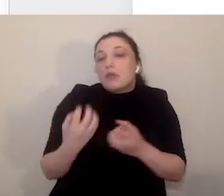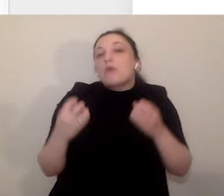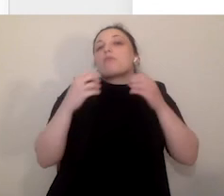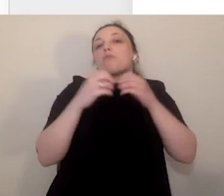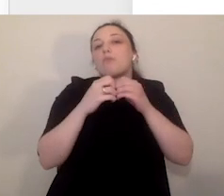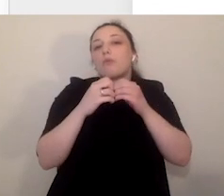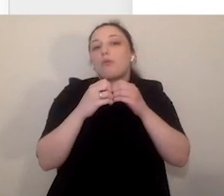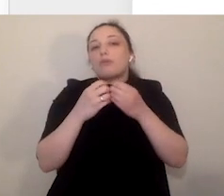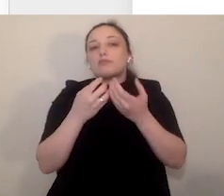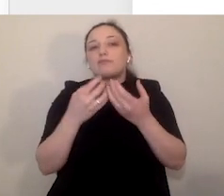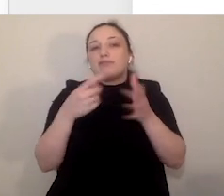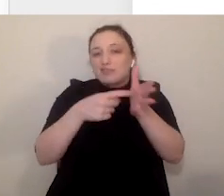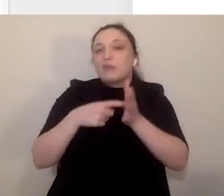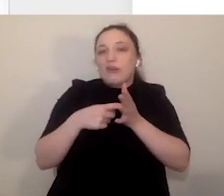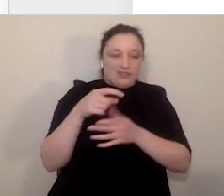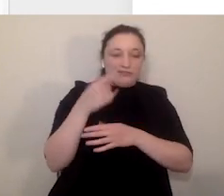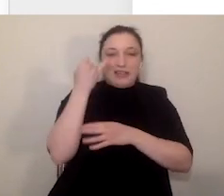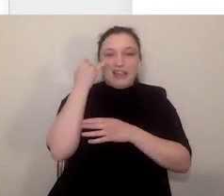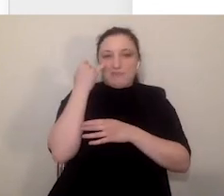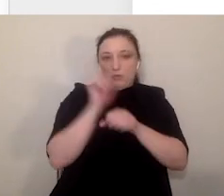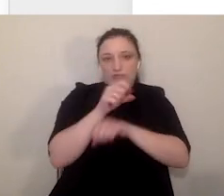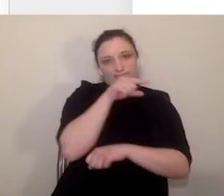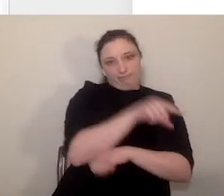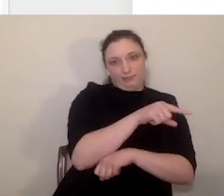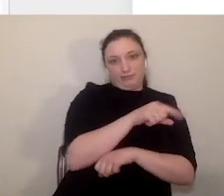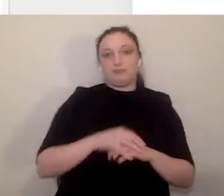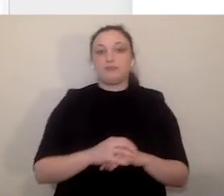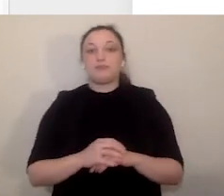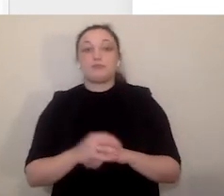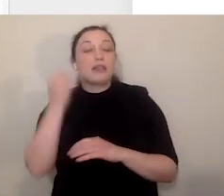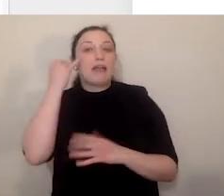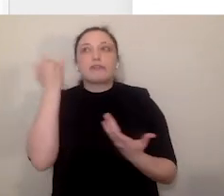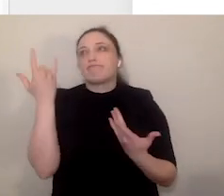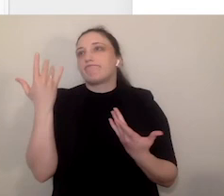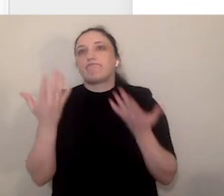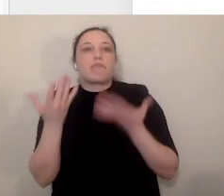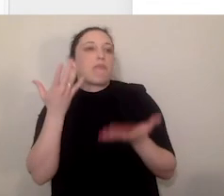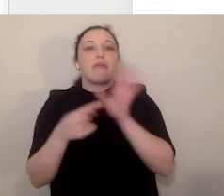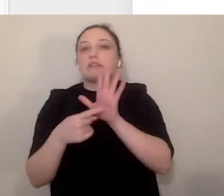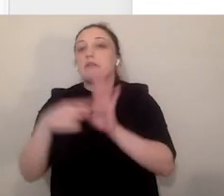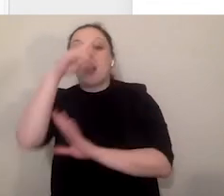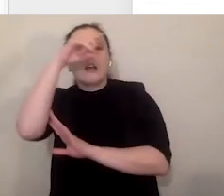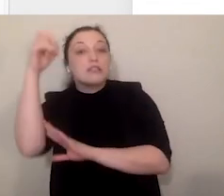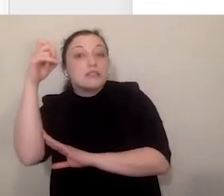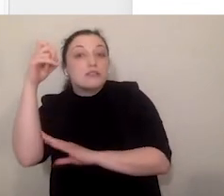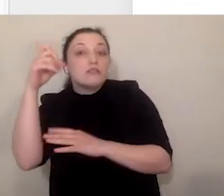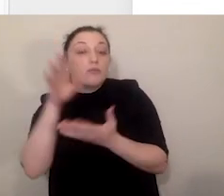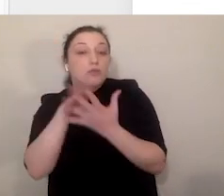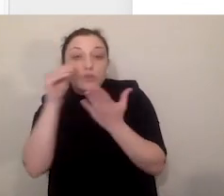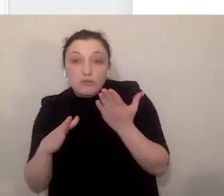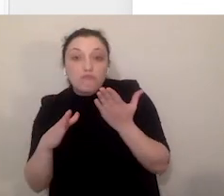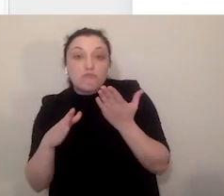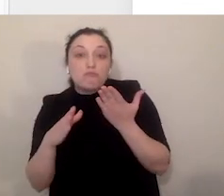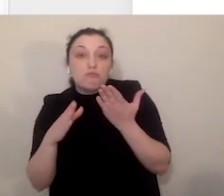large employer. So if you were a summer student, you were more likely to end up in a large employer, 27% compared to 18% for